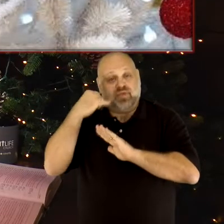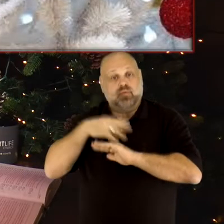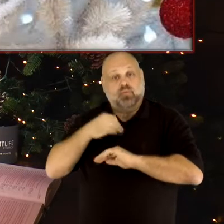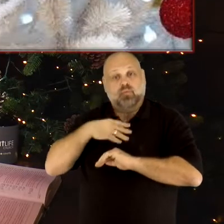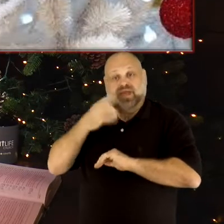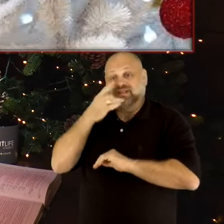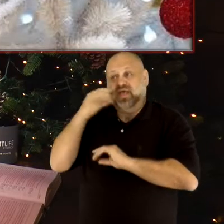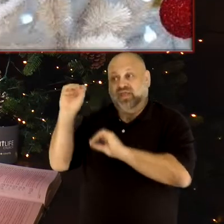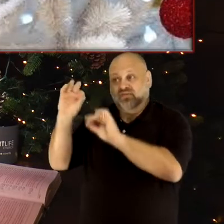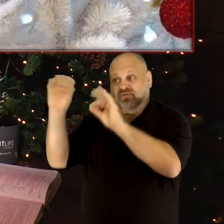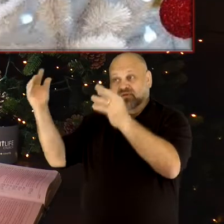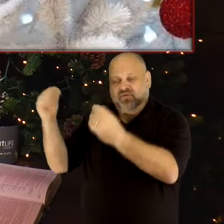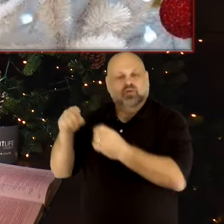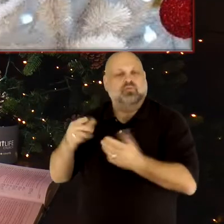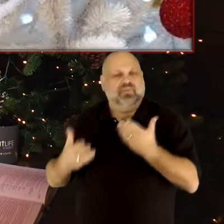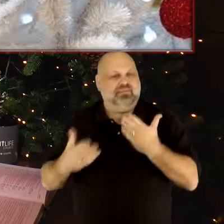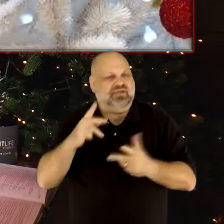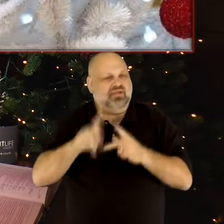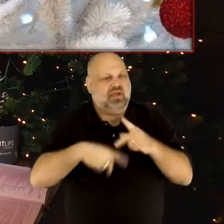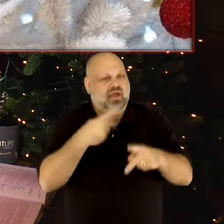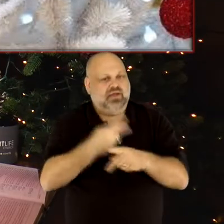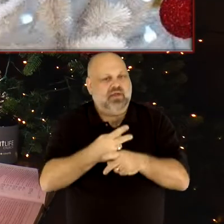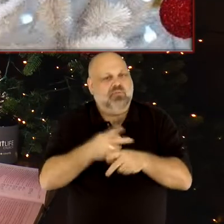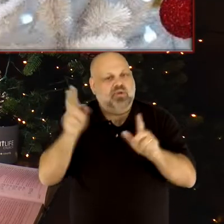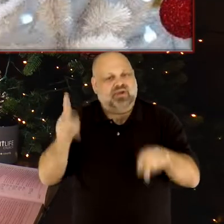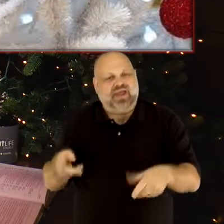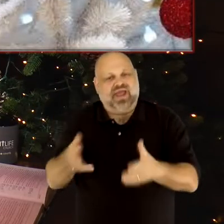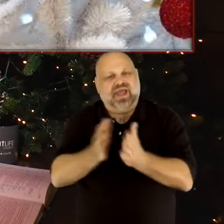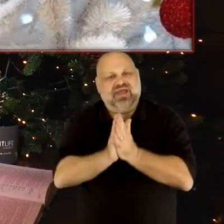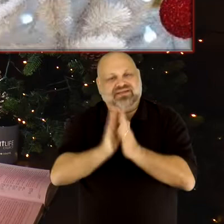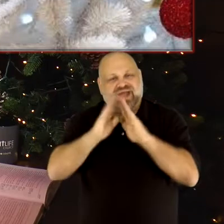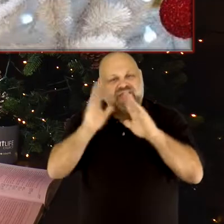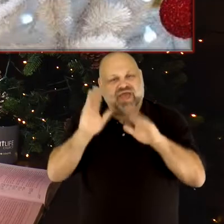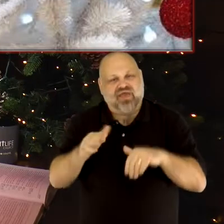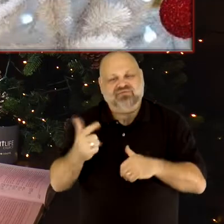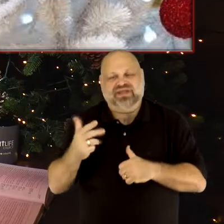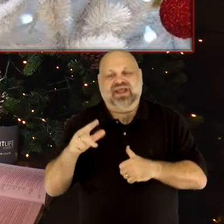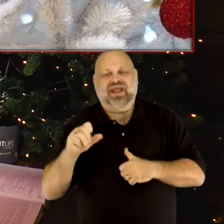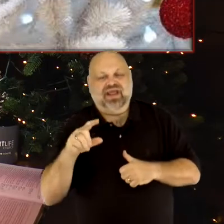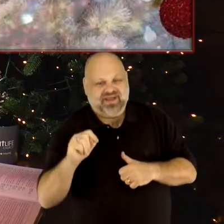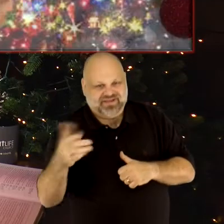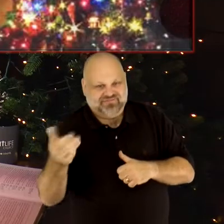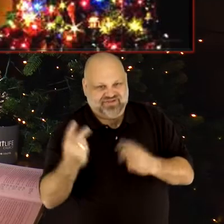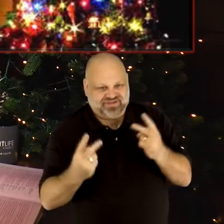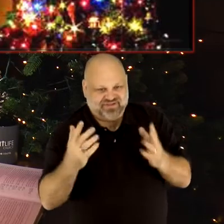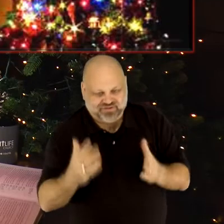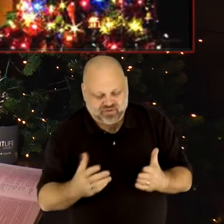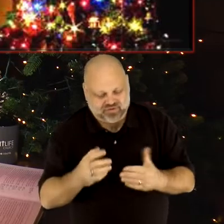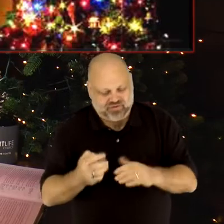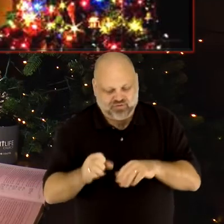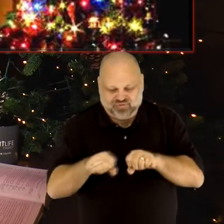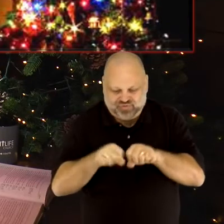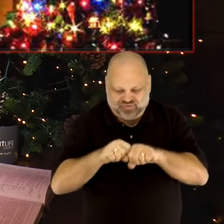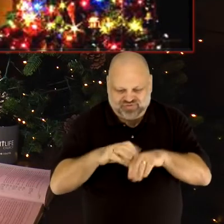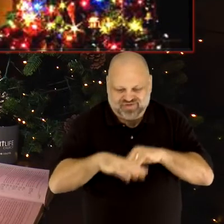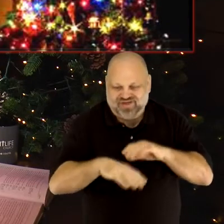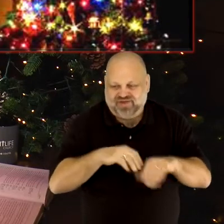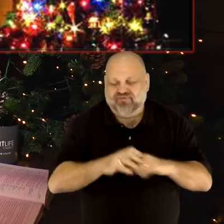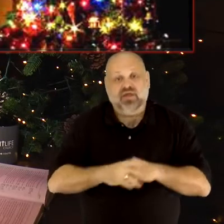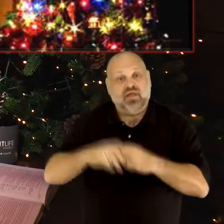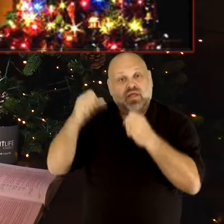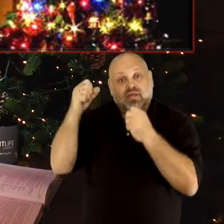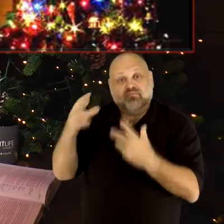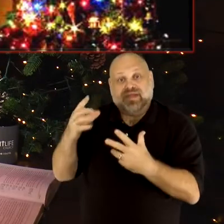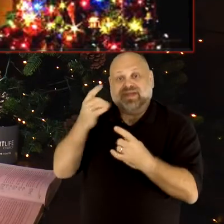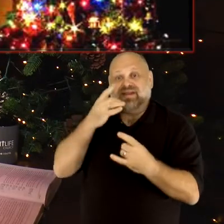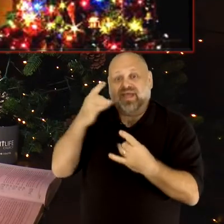white lights on your tree, you may be the kind of person who asks your house guests to remove their shoes. If you put multicolored lights on your tree,